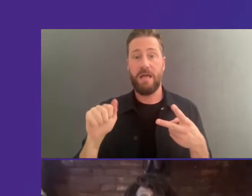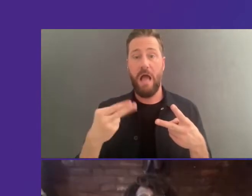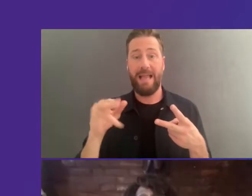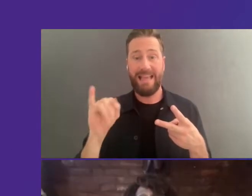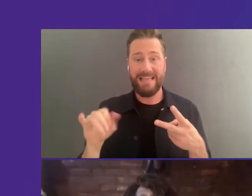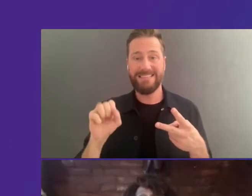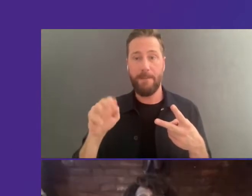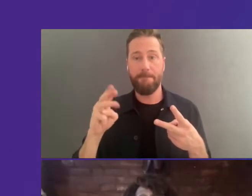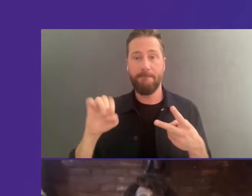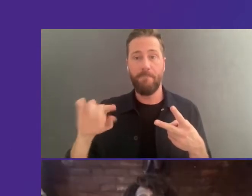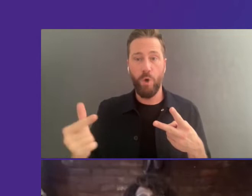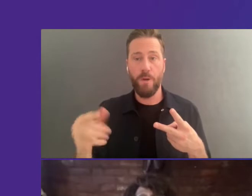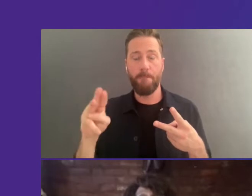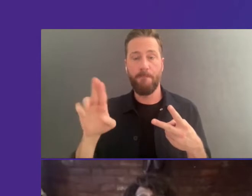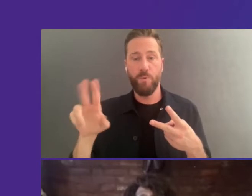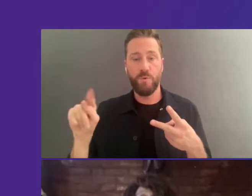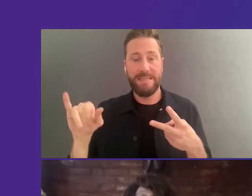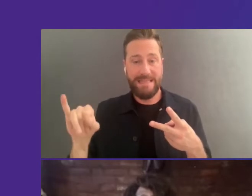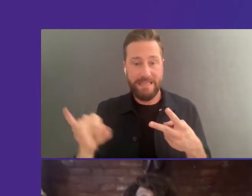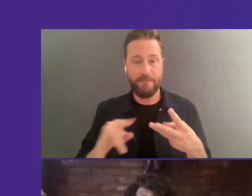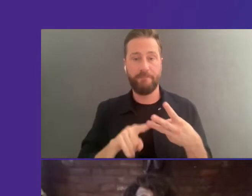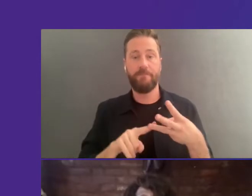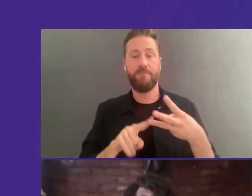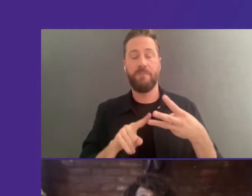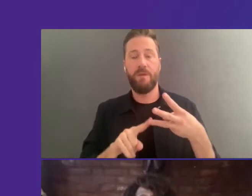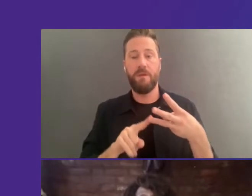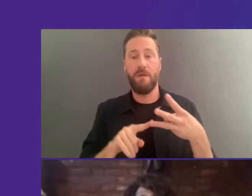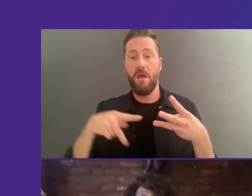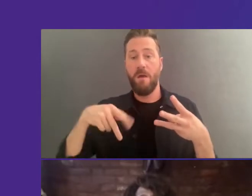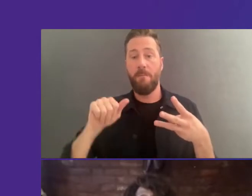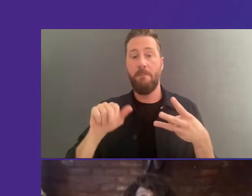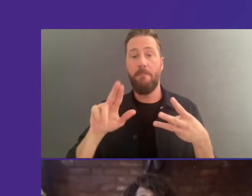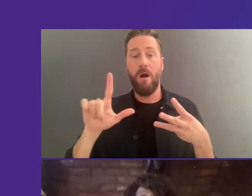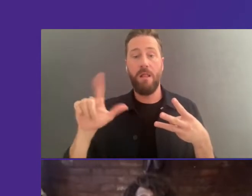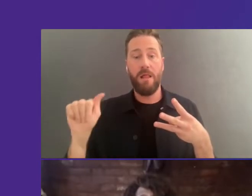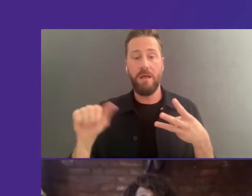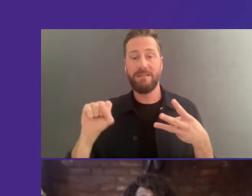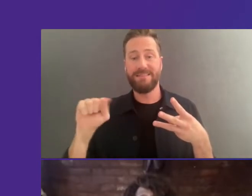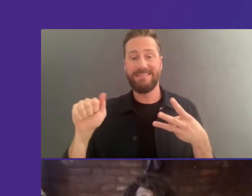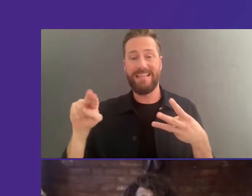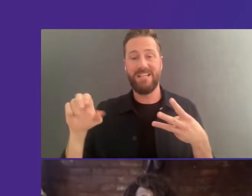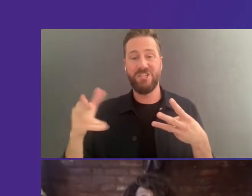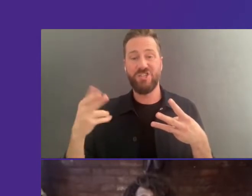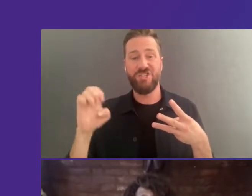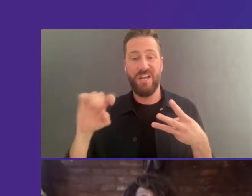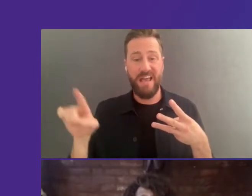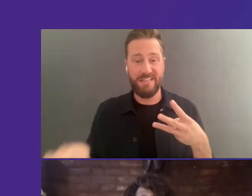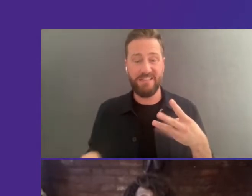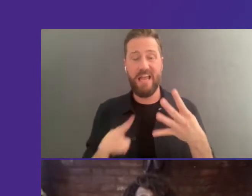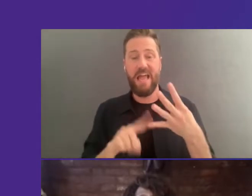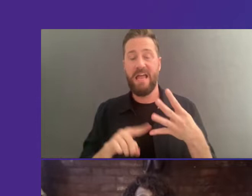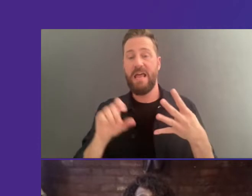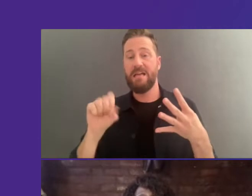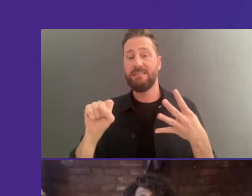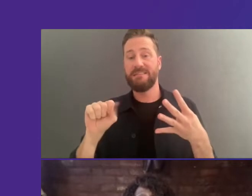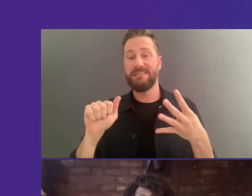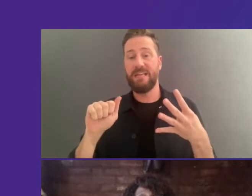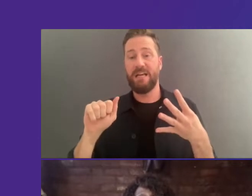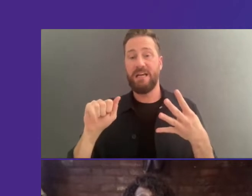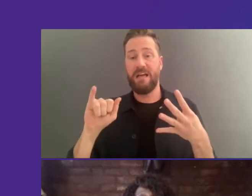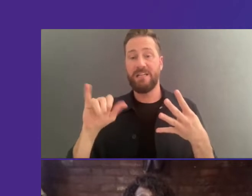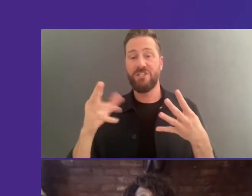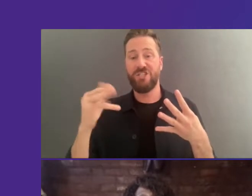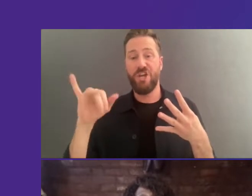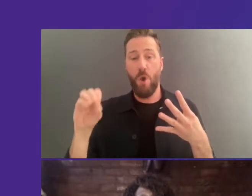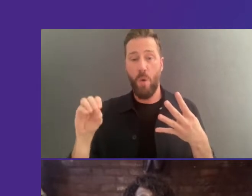Sambamoorthi. We have Paula Sanchez, and we have Sachiyo Ito. And so